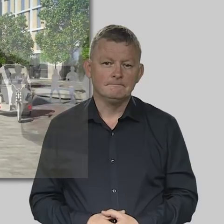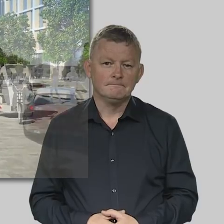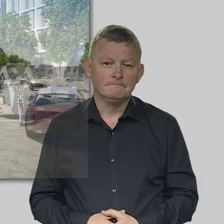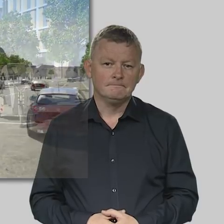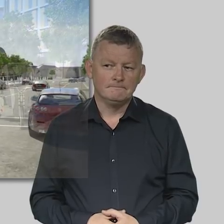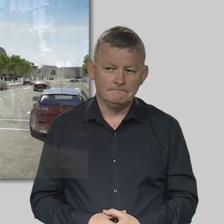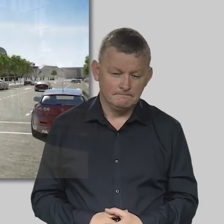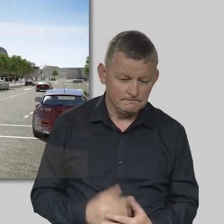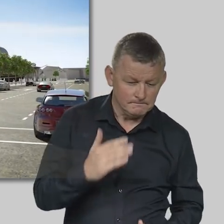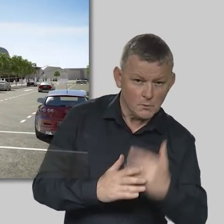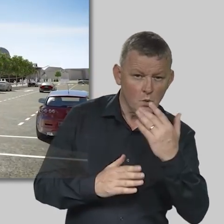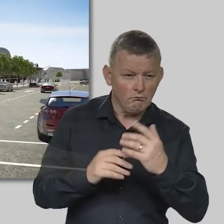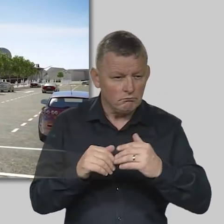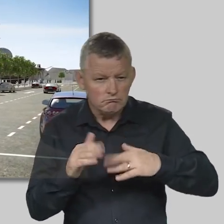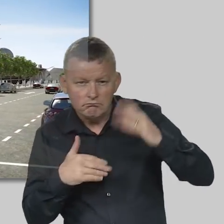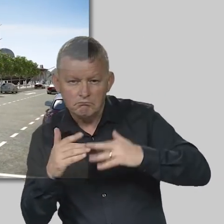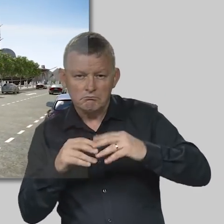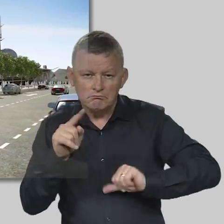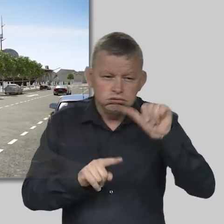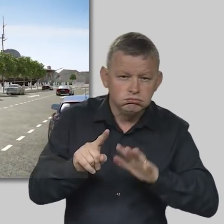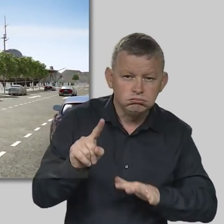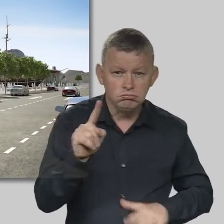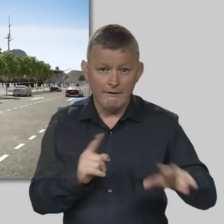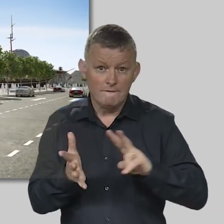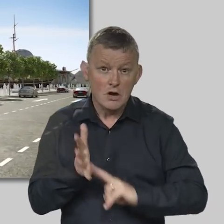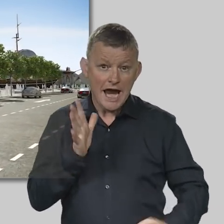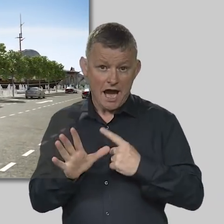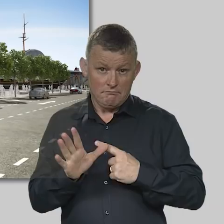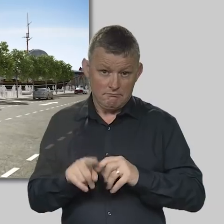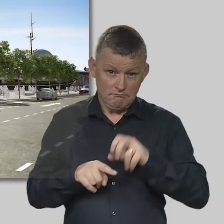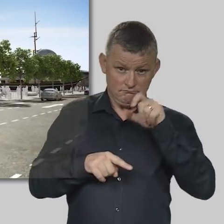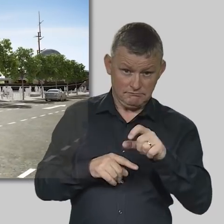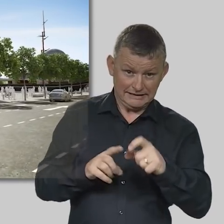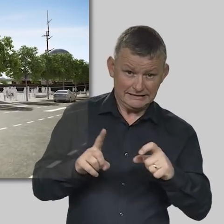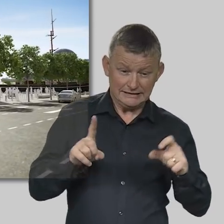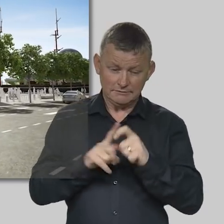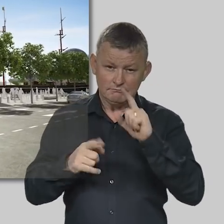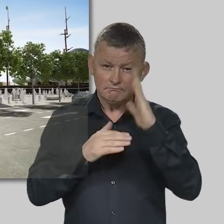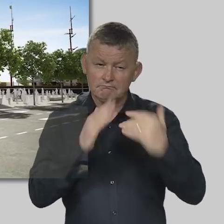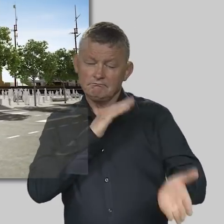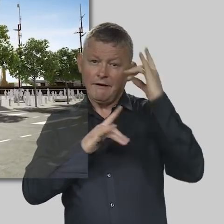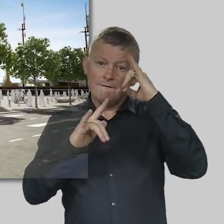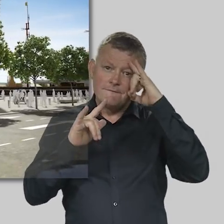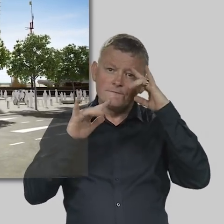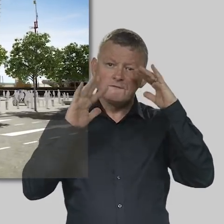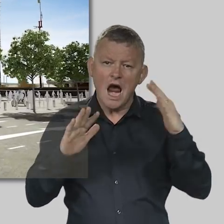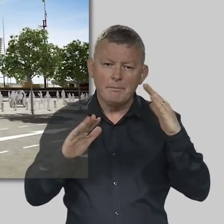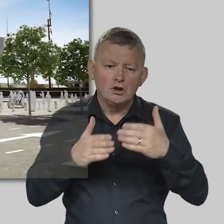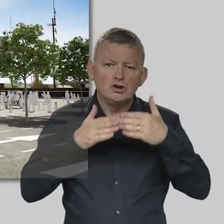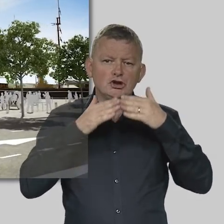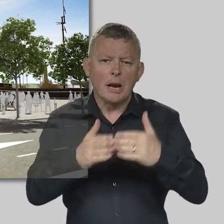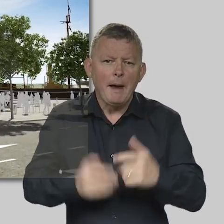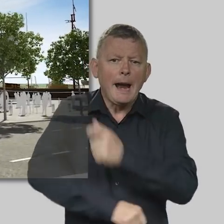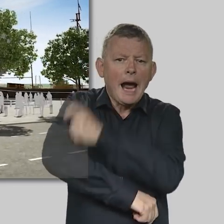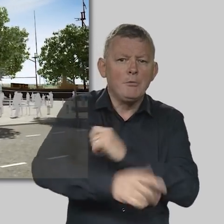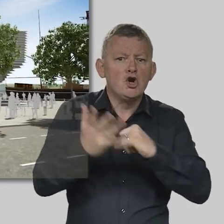As a new landmark for the city, the V&A will be located alongside an icon from Dundee's past, Captain Scott's Royal Research Ship Discovery,